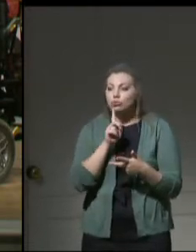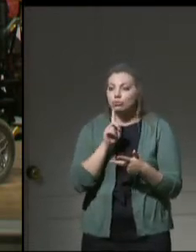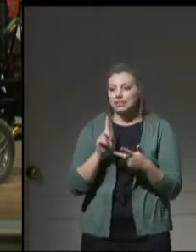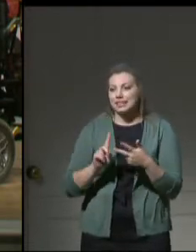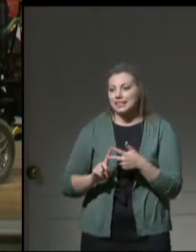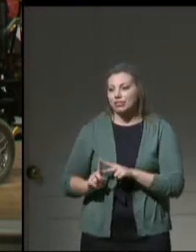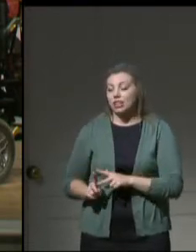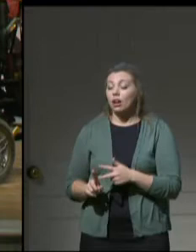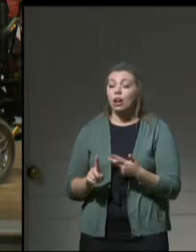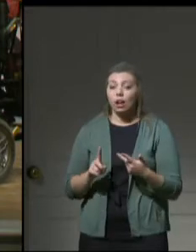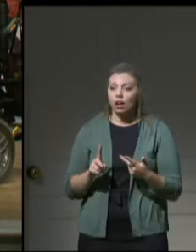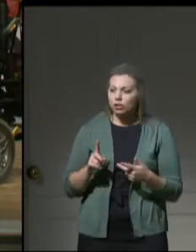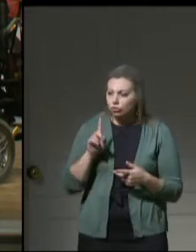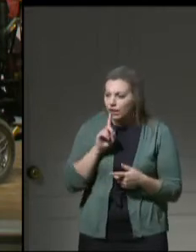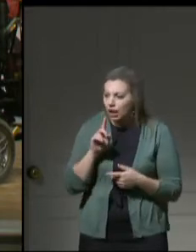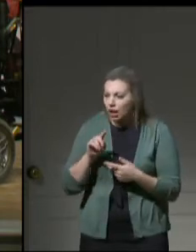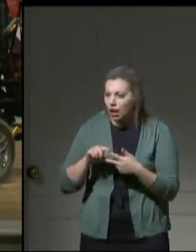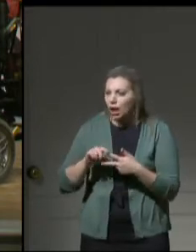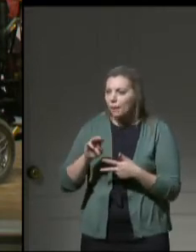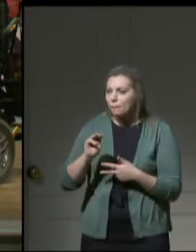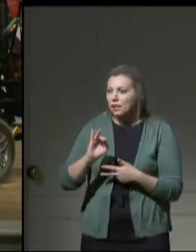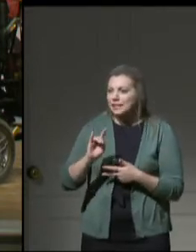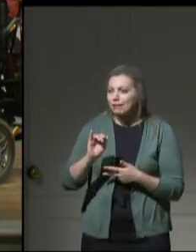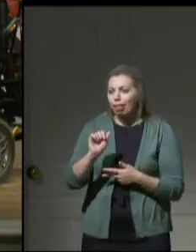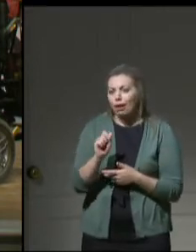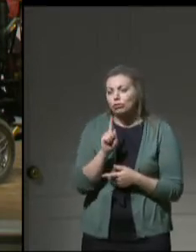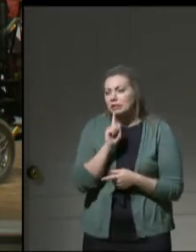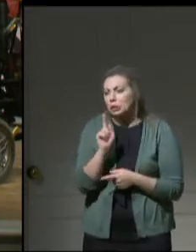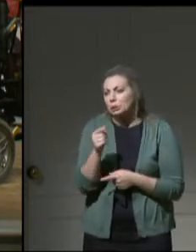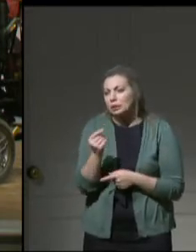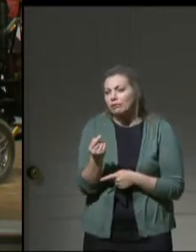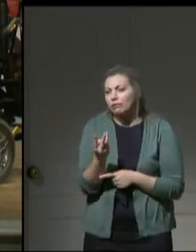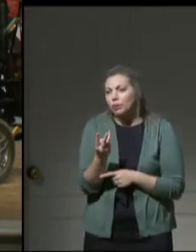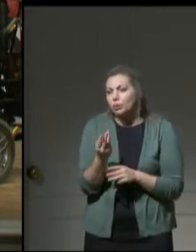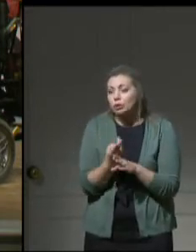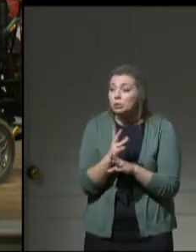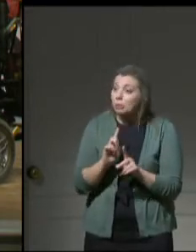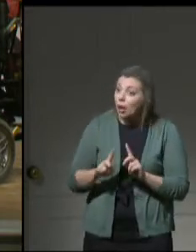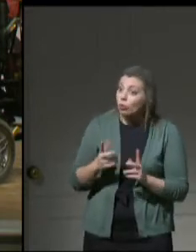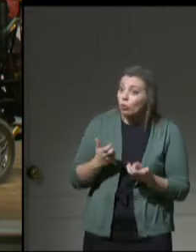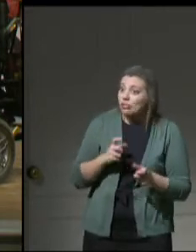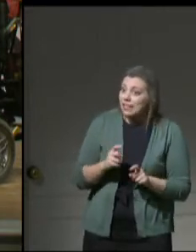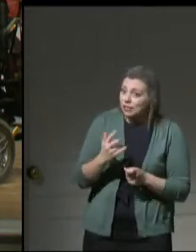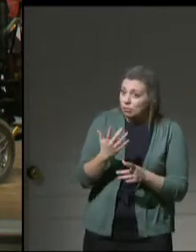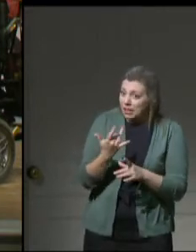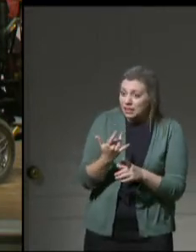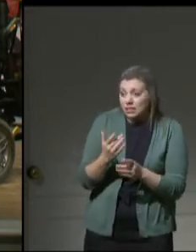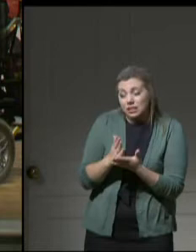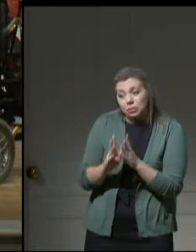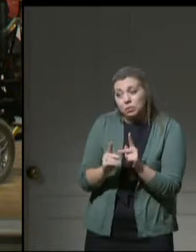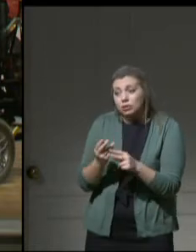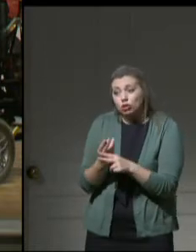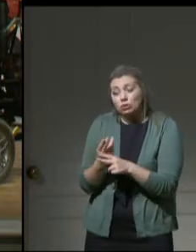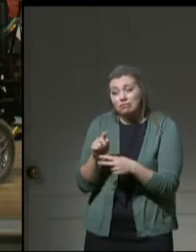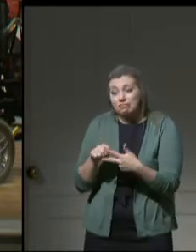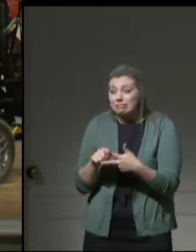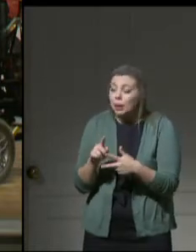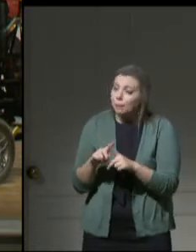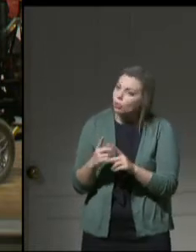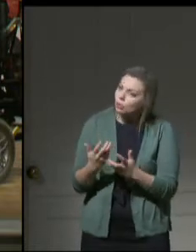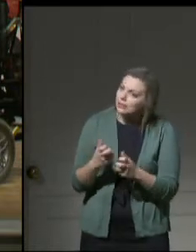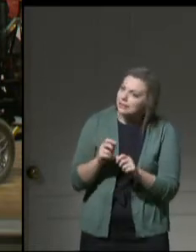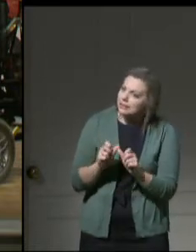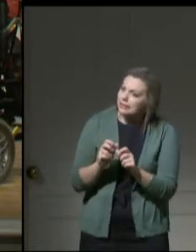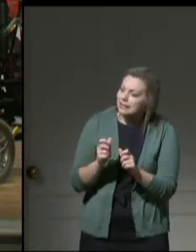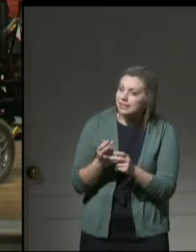still, we do it, we test it because we want it to work for those users who have Mozilla. Well, people with disabilities of all ranges